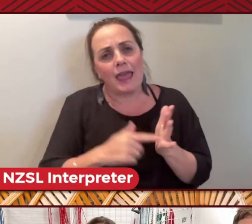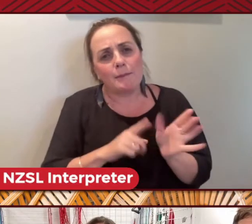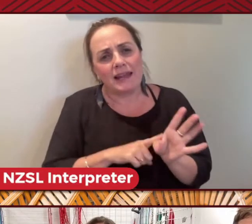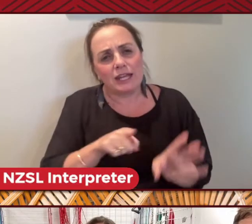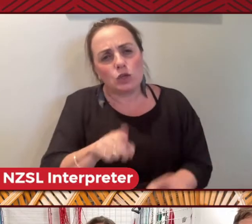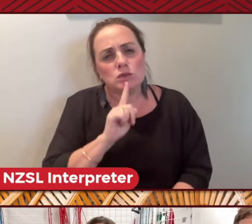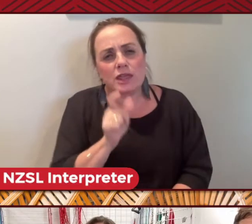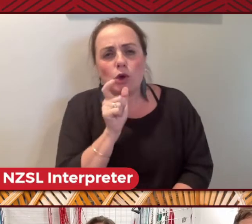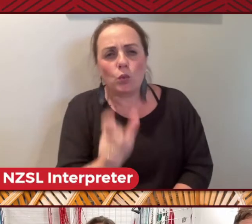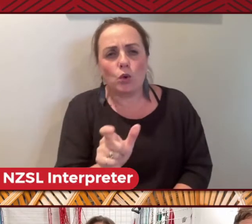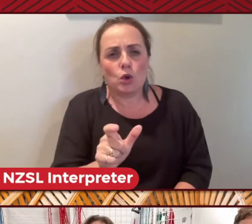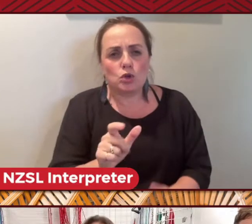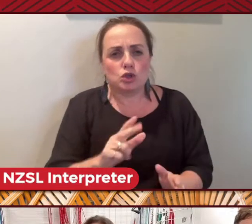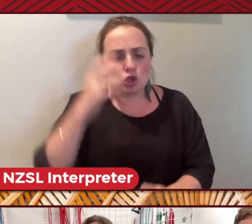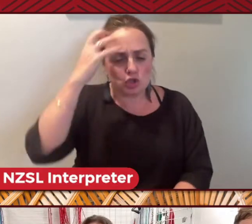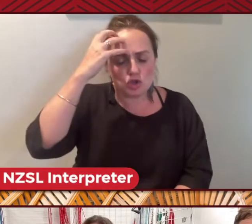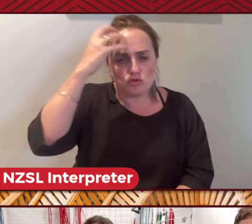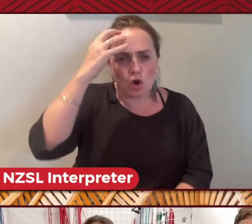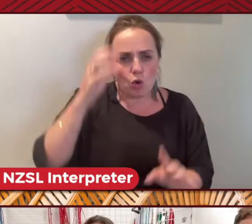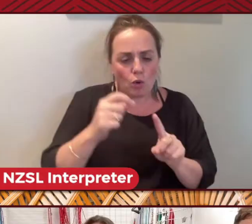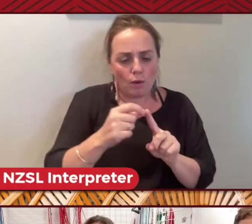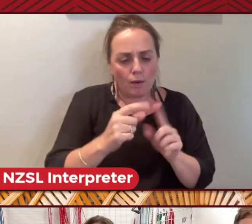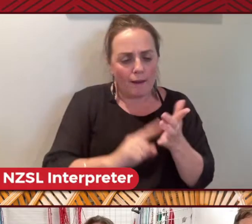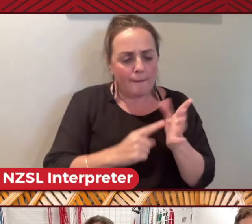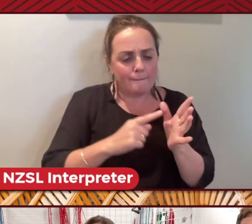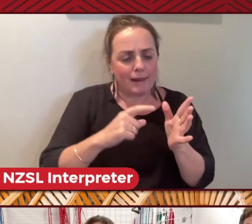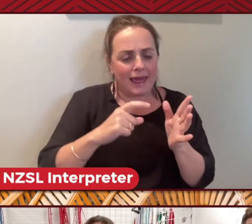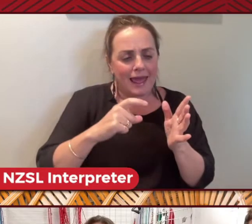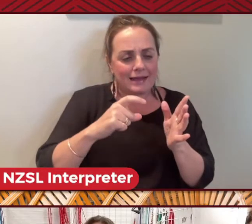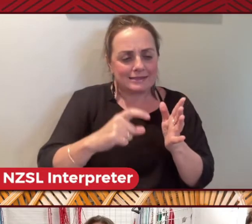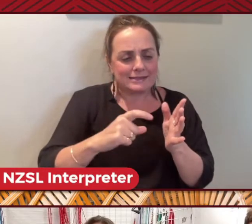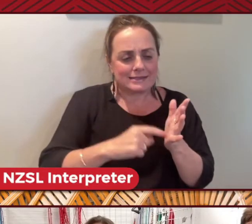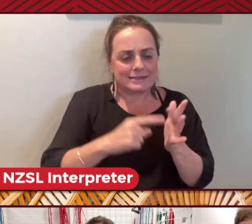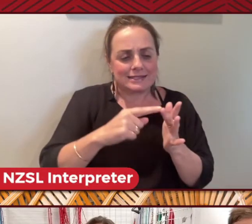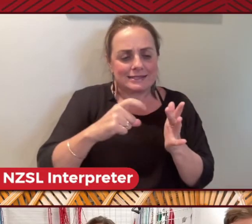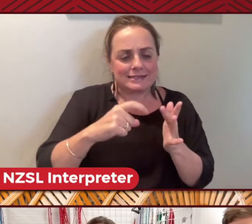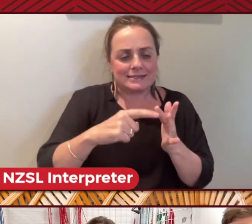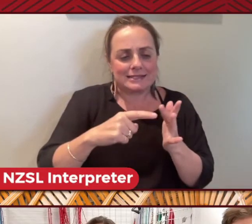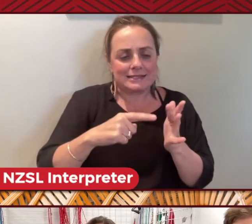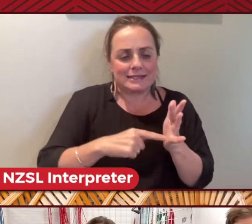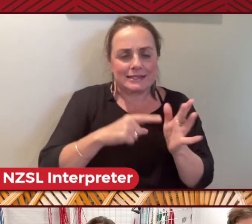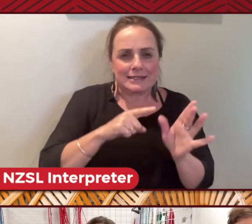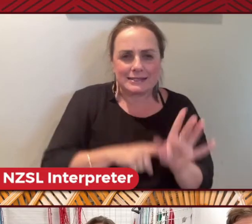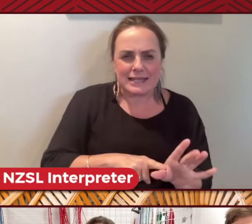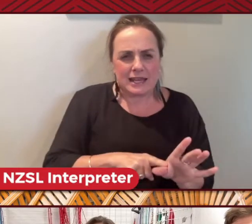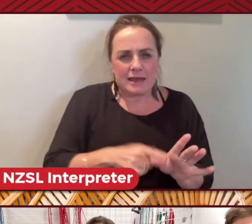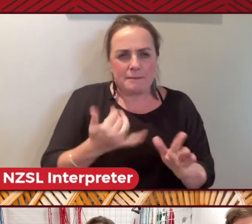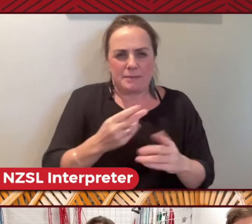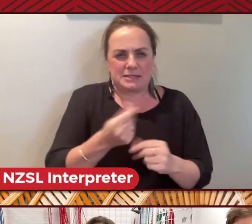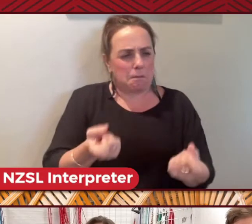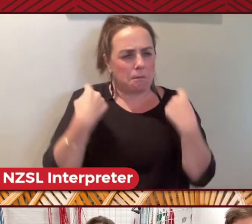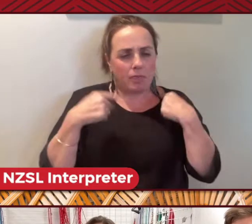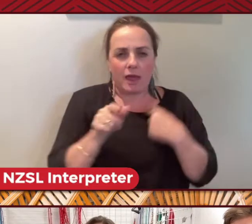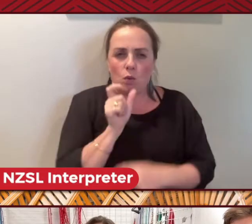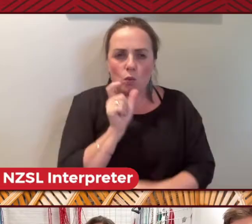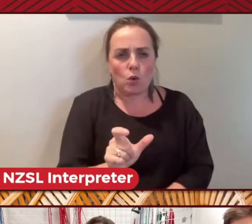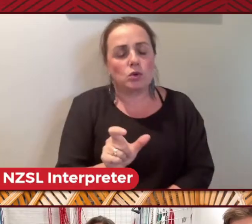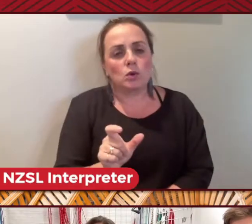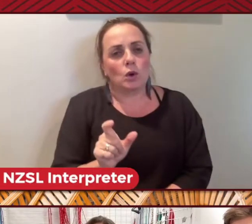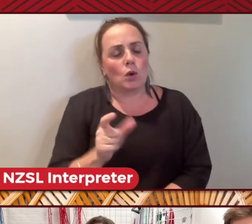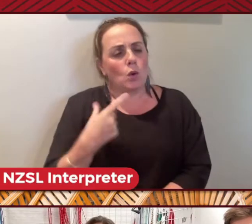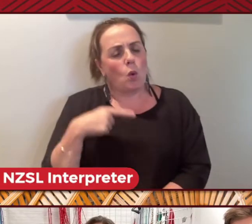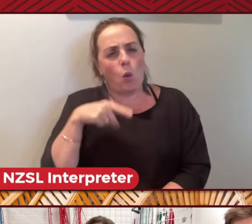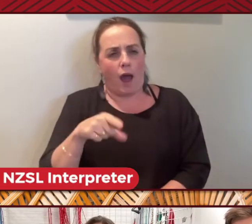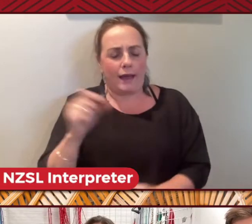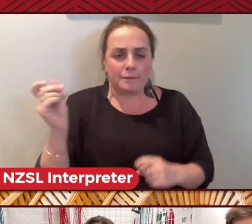neuroplasticity. For those people who may not know too much about what that word means, explain to us why it is so key